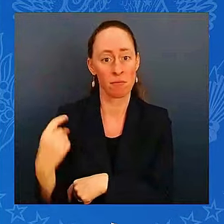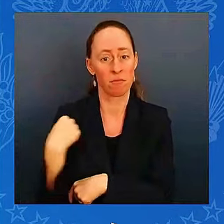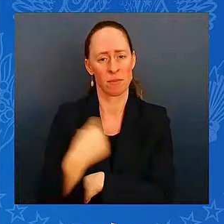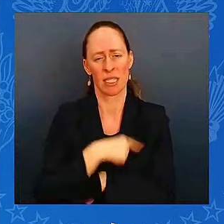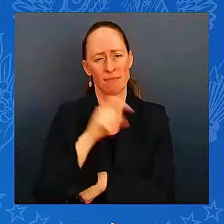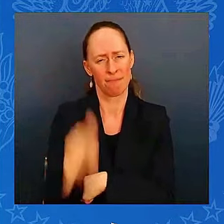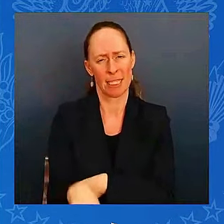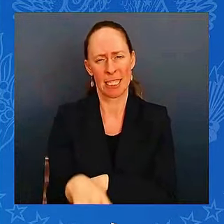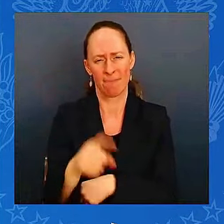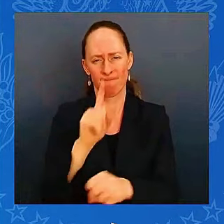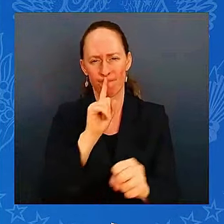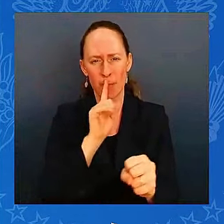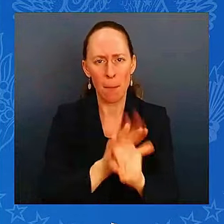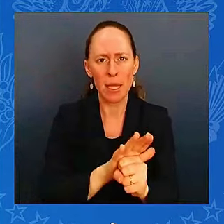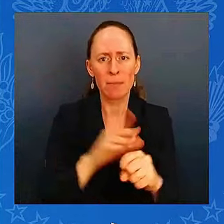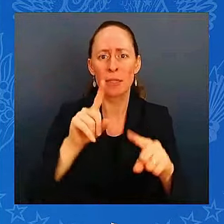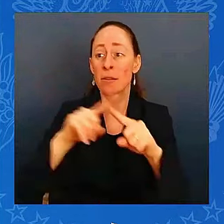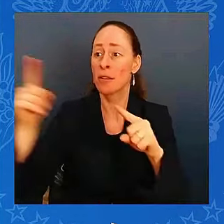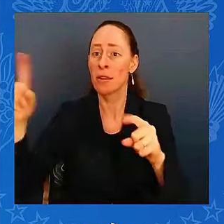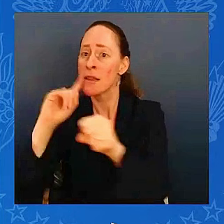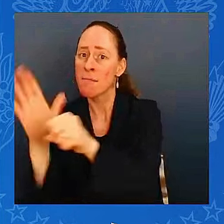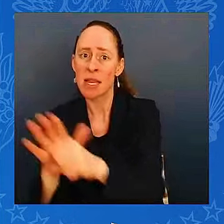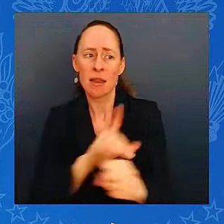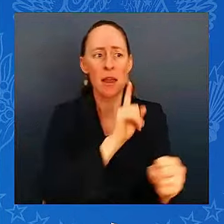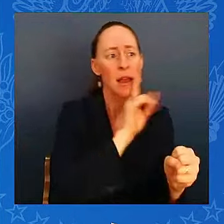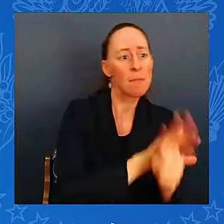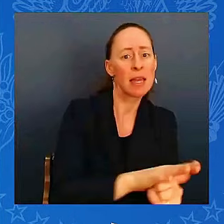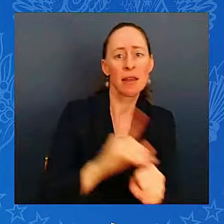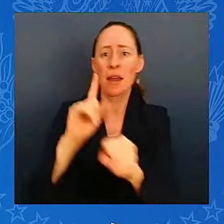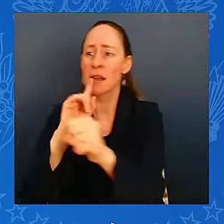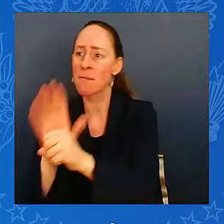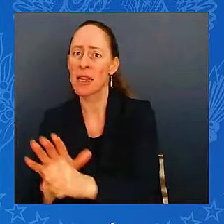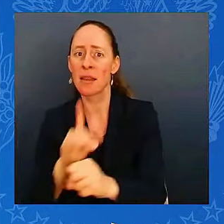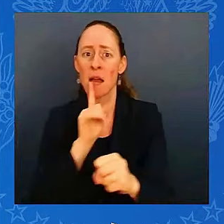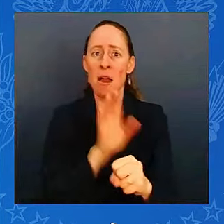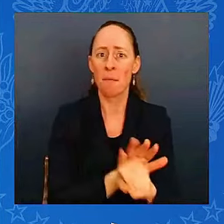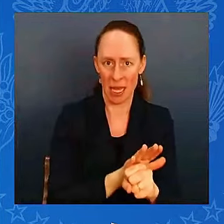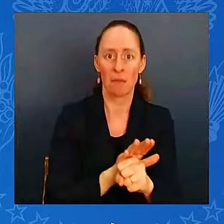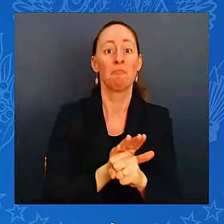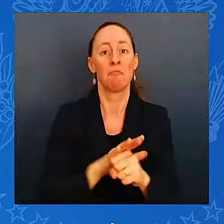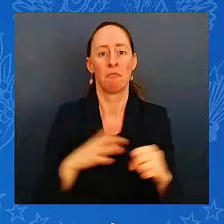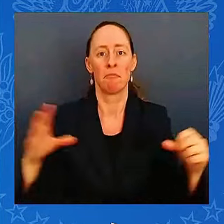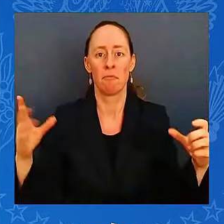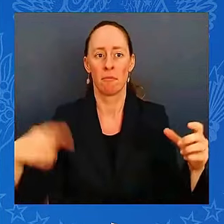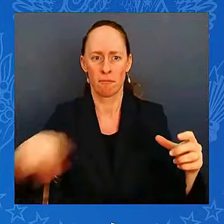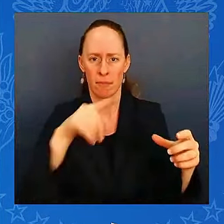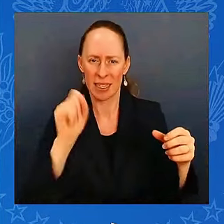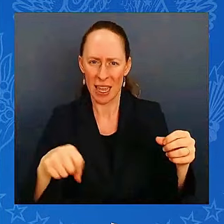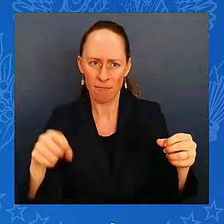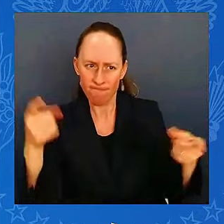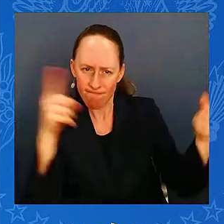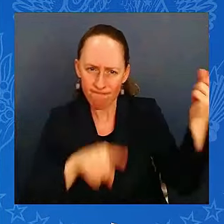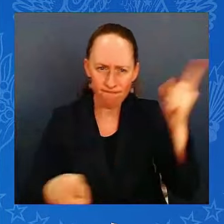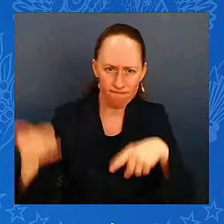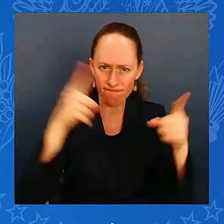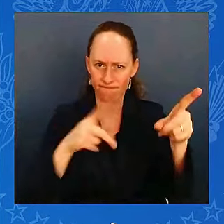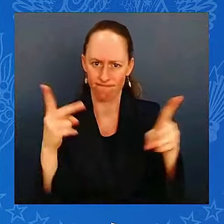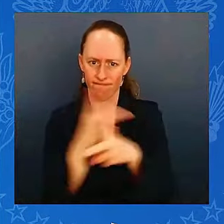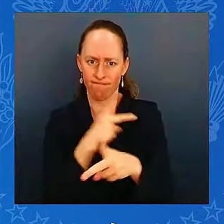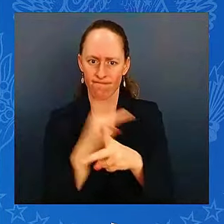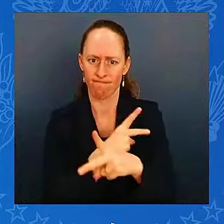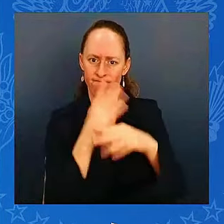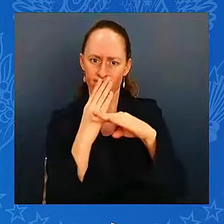time through good practices. I'm referring to the National Early Warning System for Drugs, activated